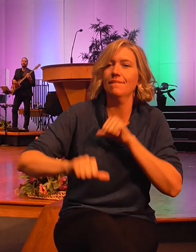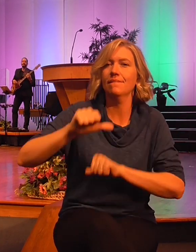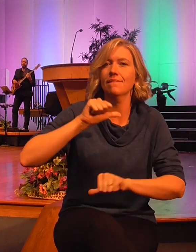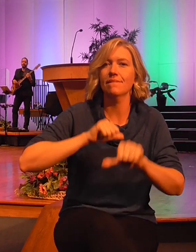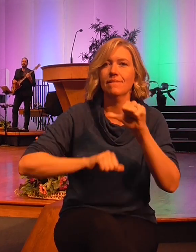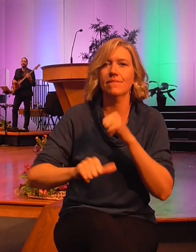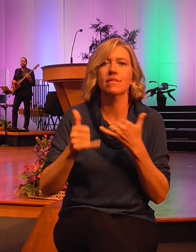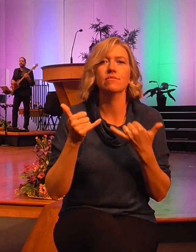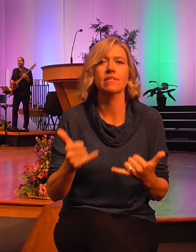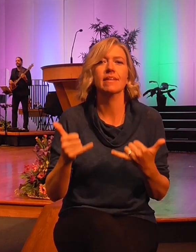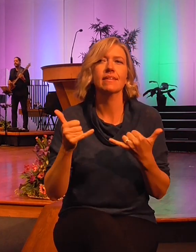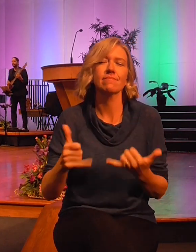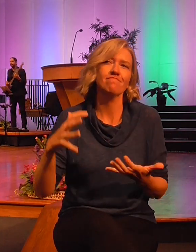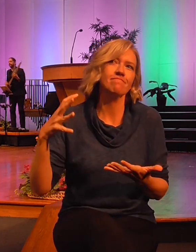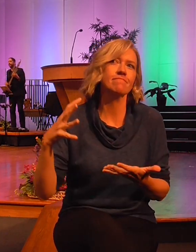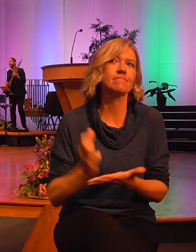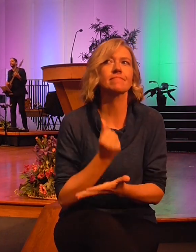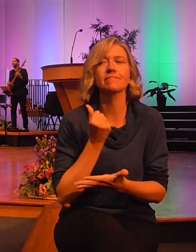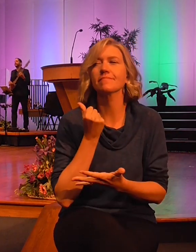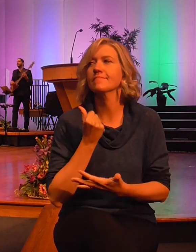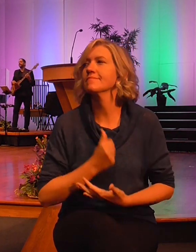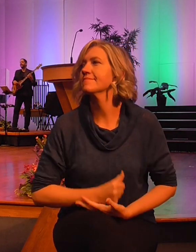another right